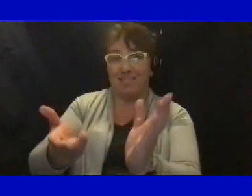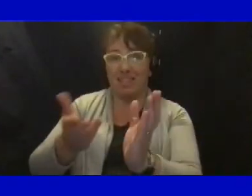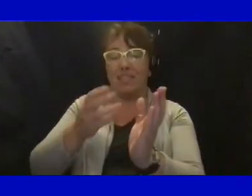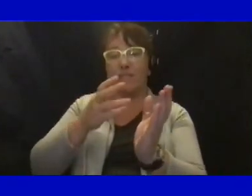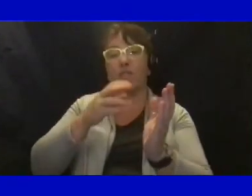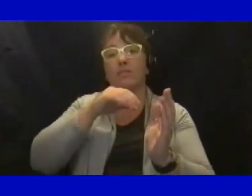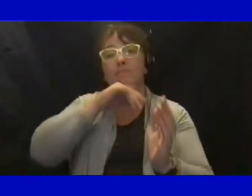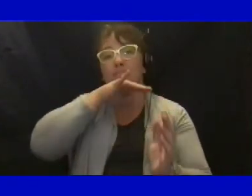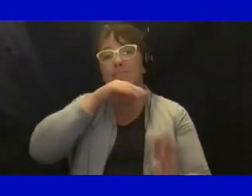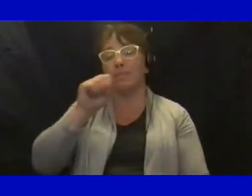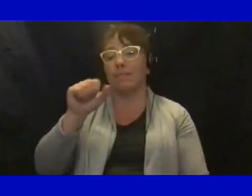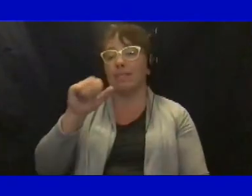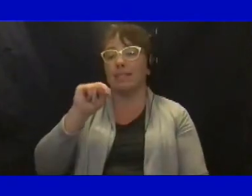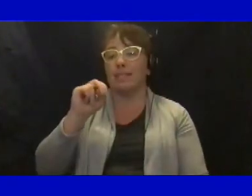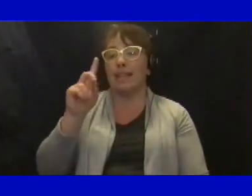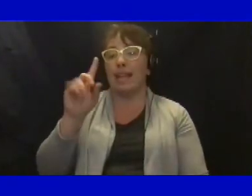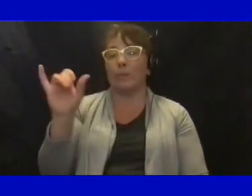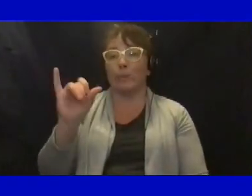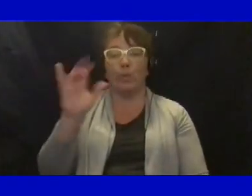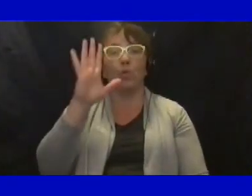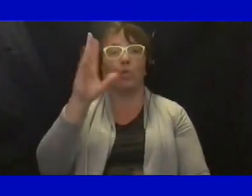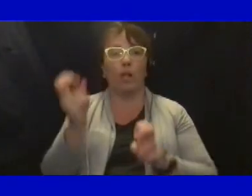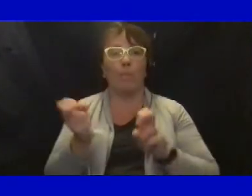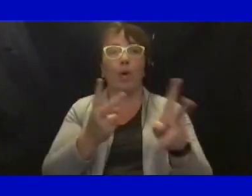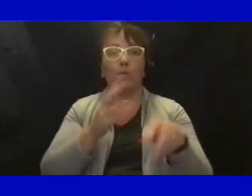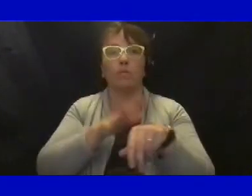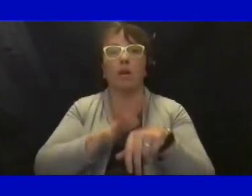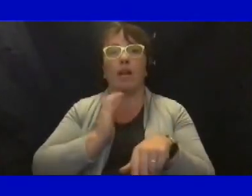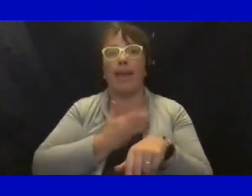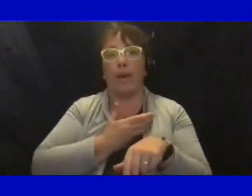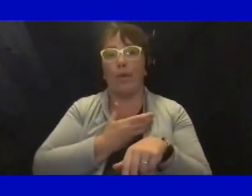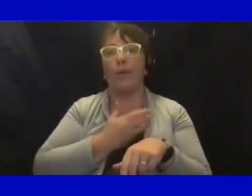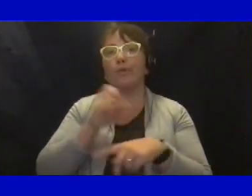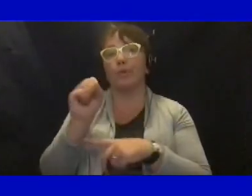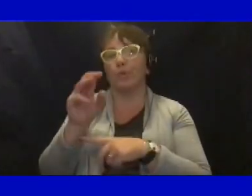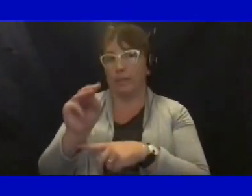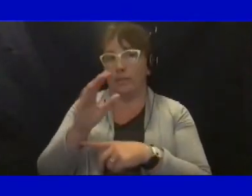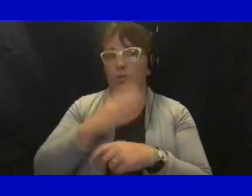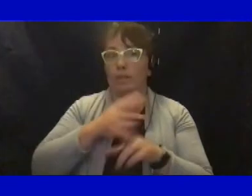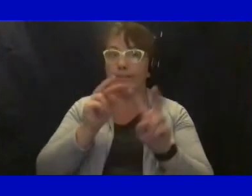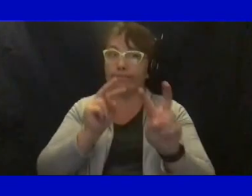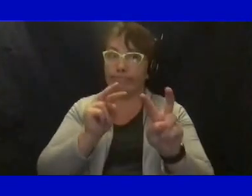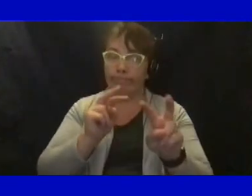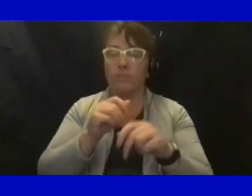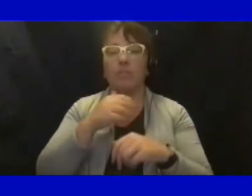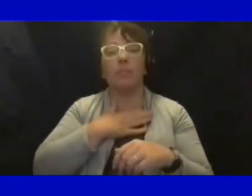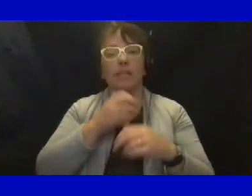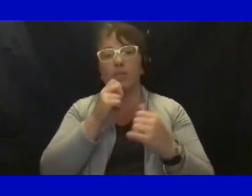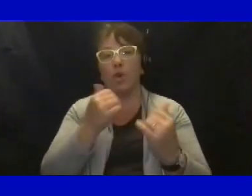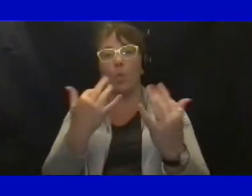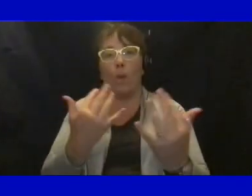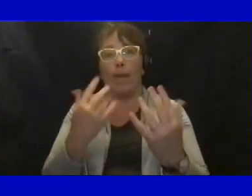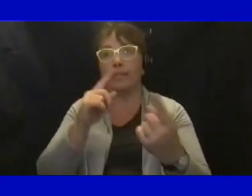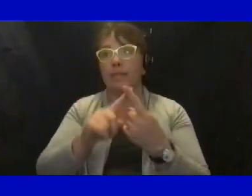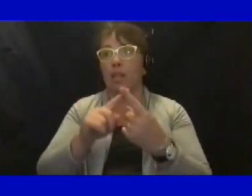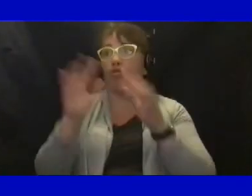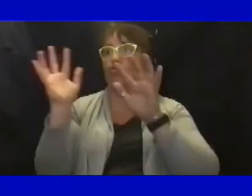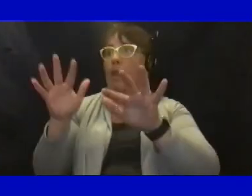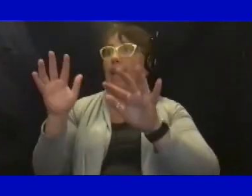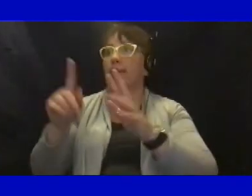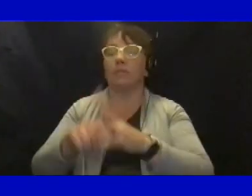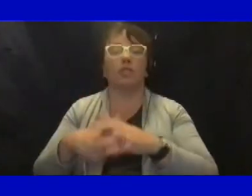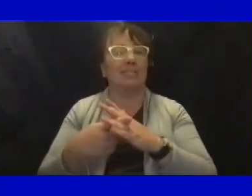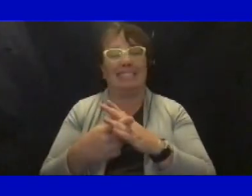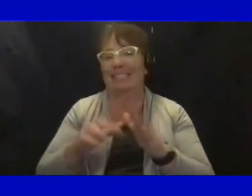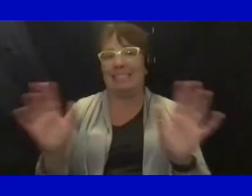that in our social media. Please don't wait until it's raining. It's too late if you